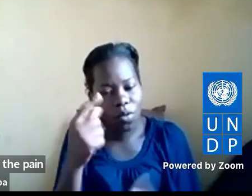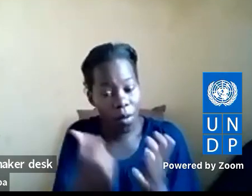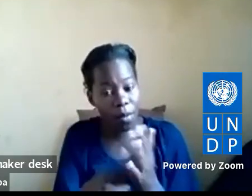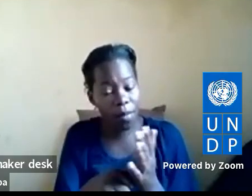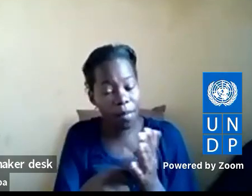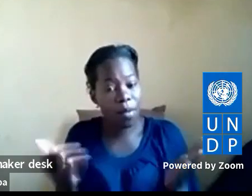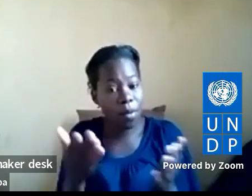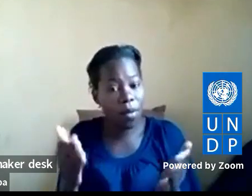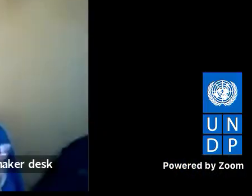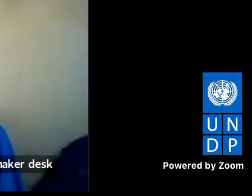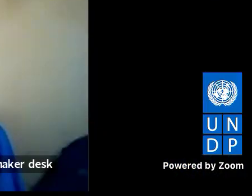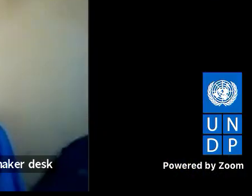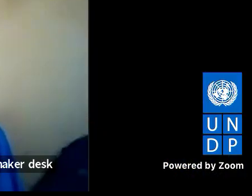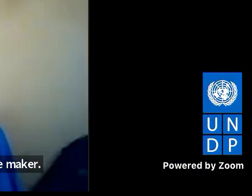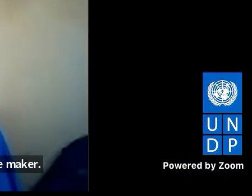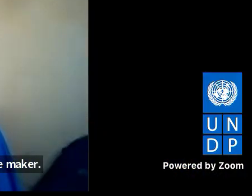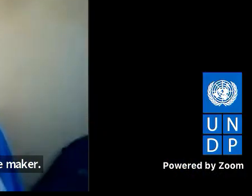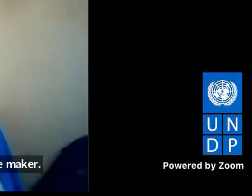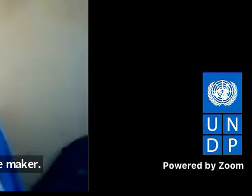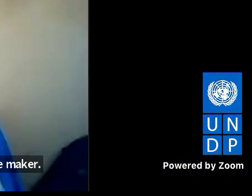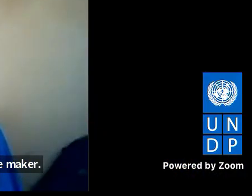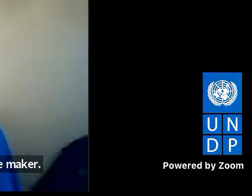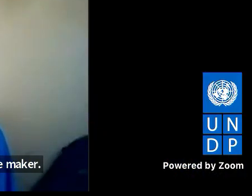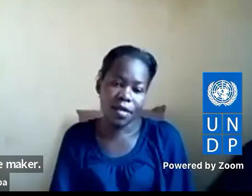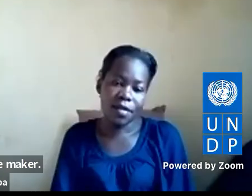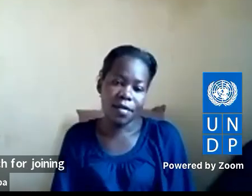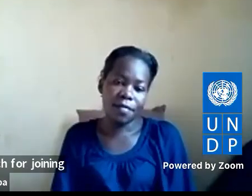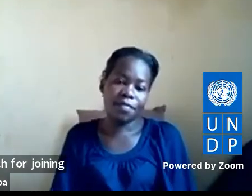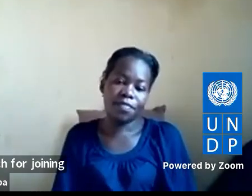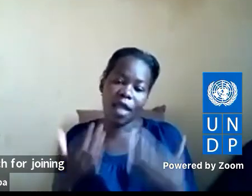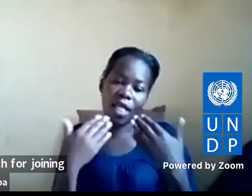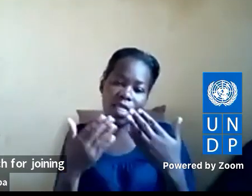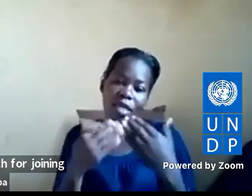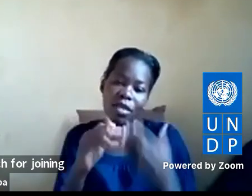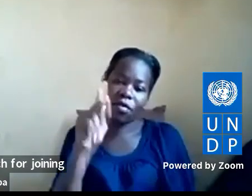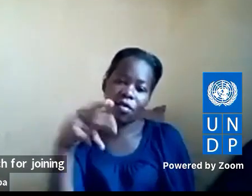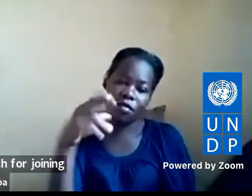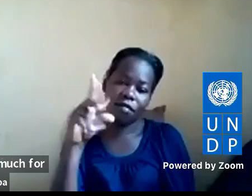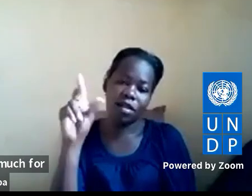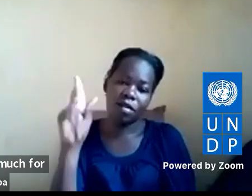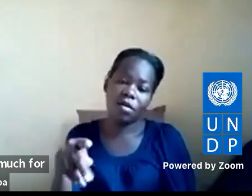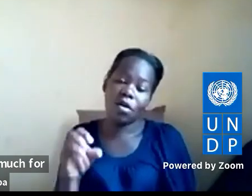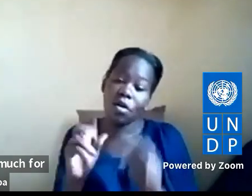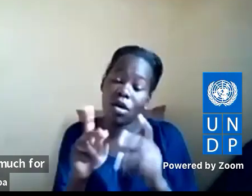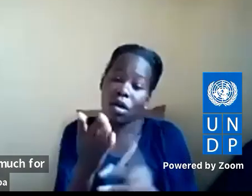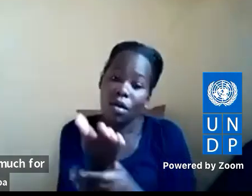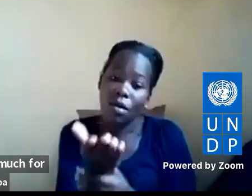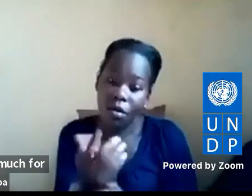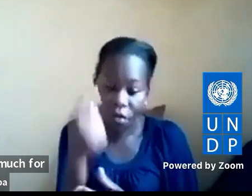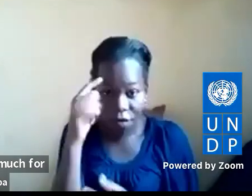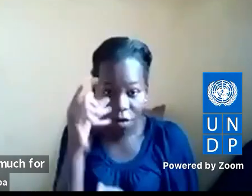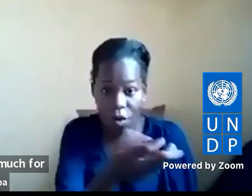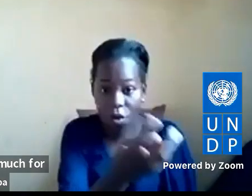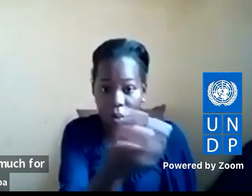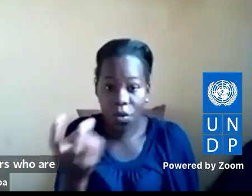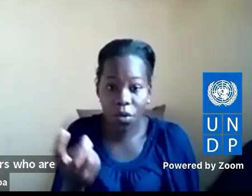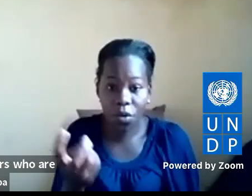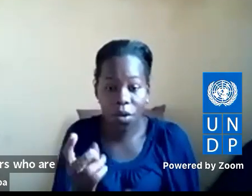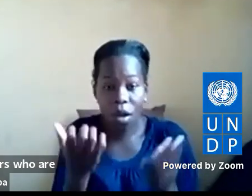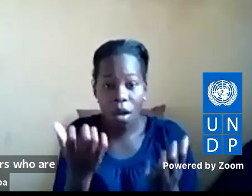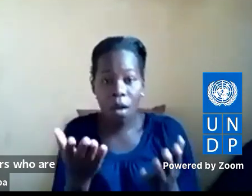Fantastic, very succinct. Thank you very much, Phyllis, for joining us. Oh, by the way, for all our panelists who are on here, and